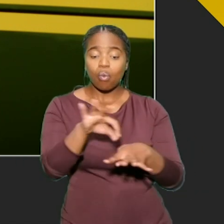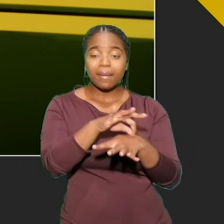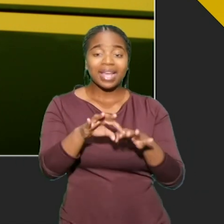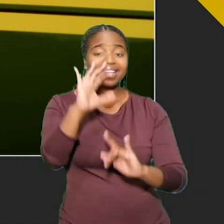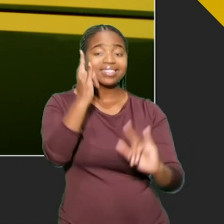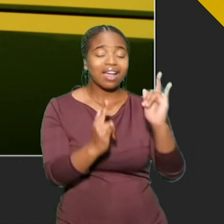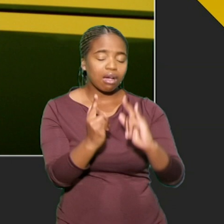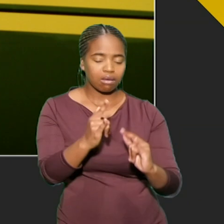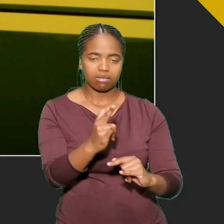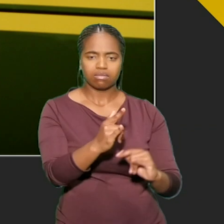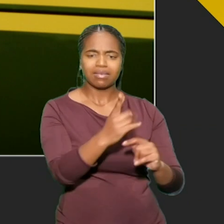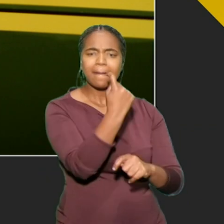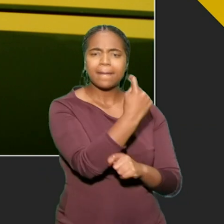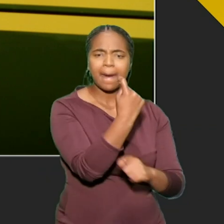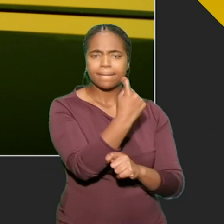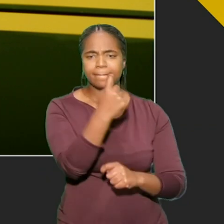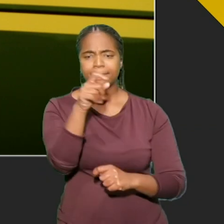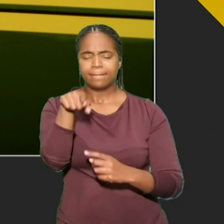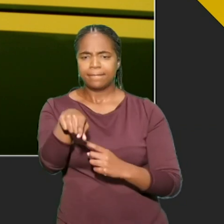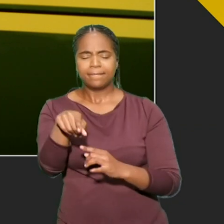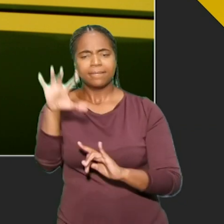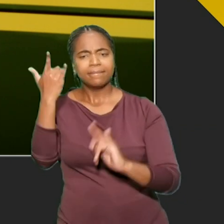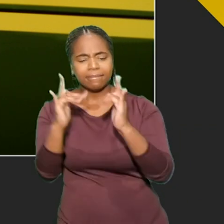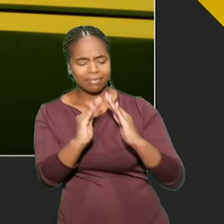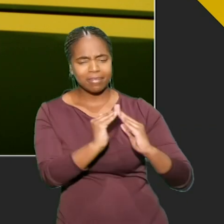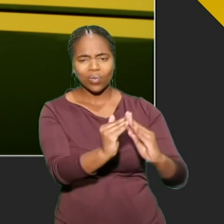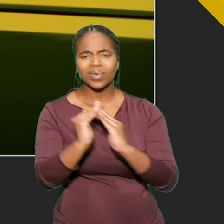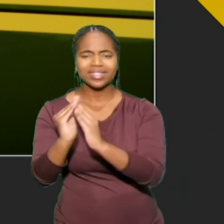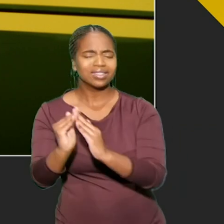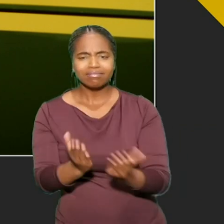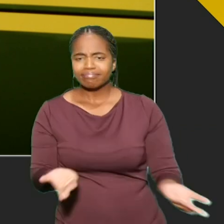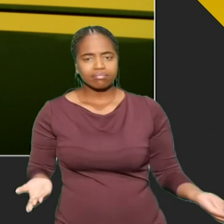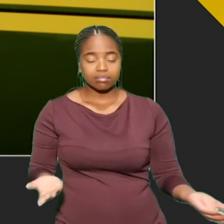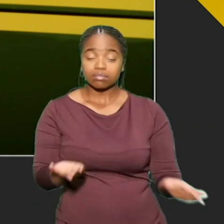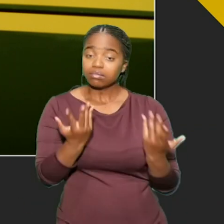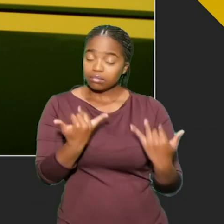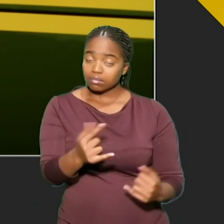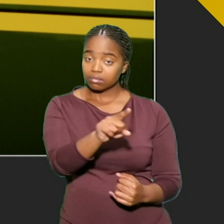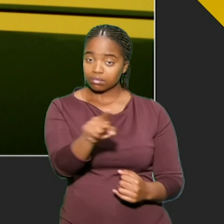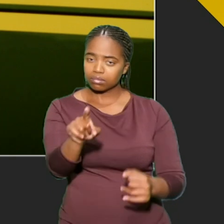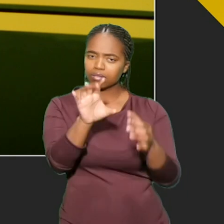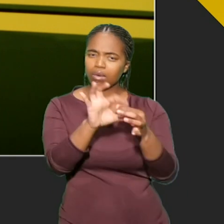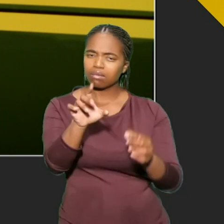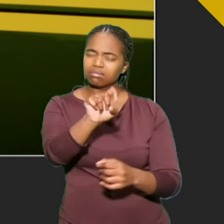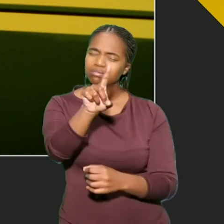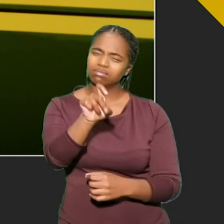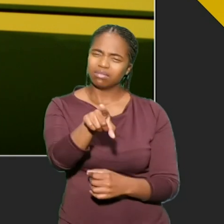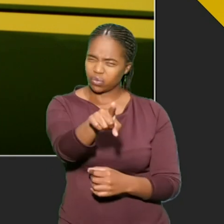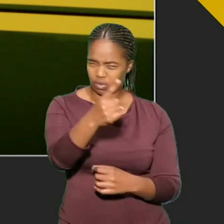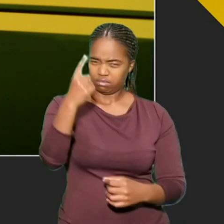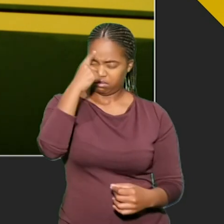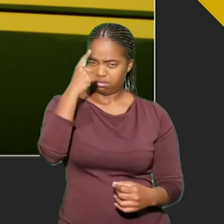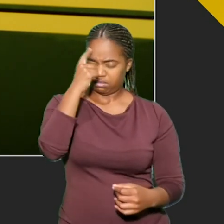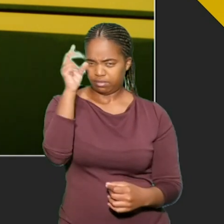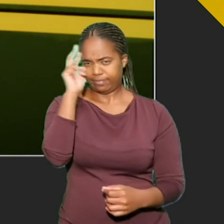elokishini to edrobheni, but also not forgetting nasemakhaya. And nakhona sithathile ithuba ukuthi sikubuze wena mbukeli wena ohlele ekhaya ukuthi ngempela, in your